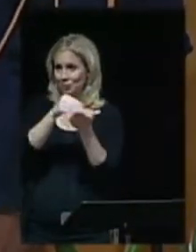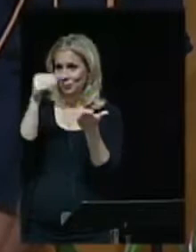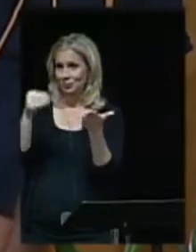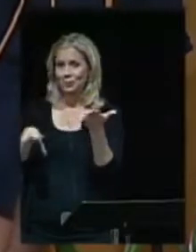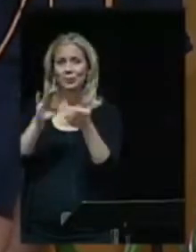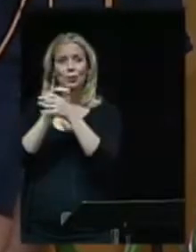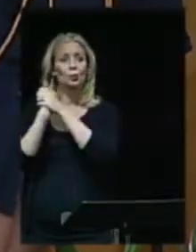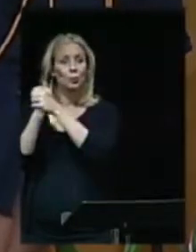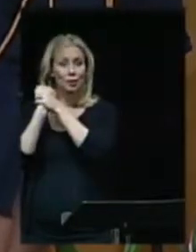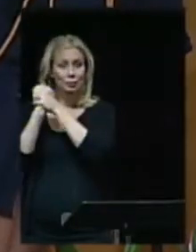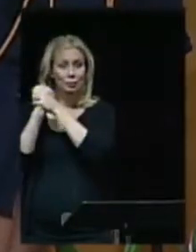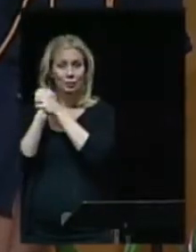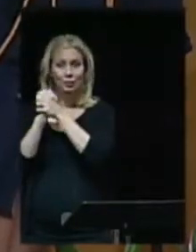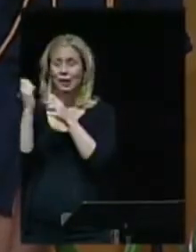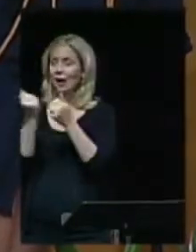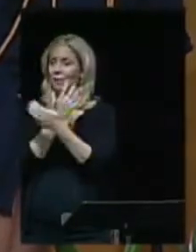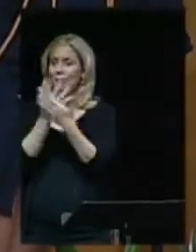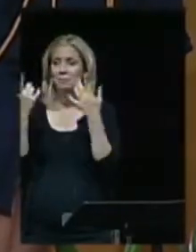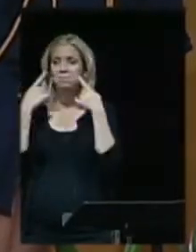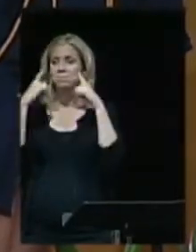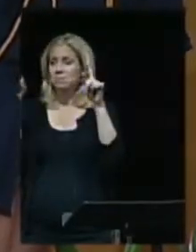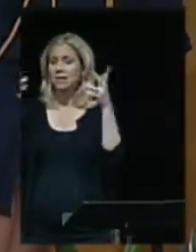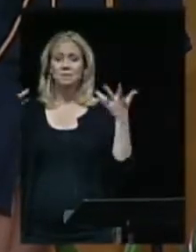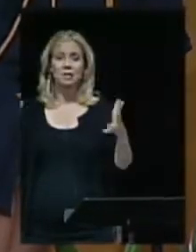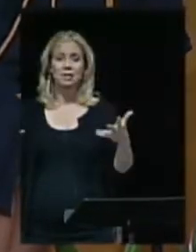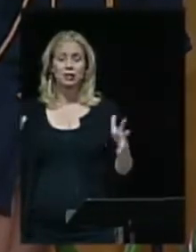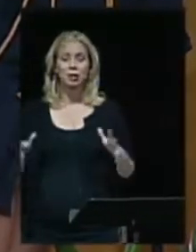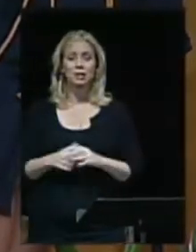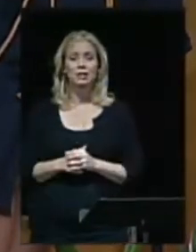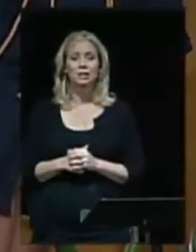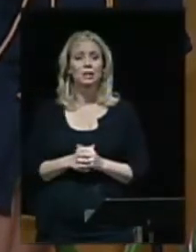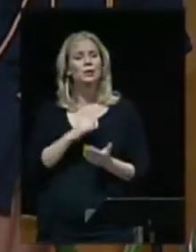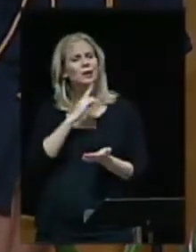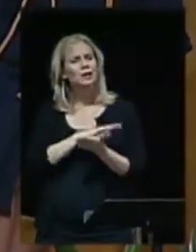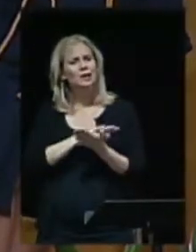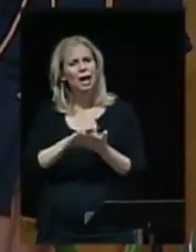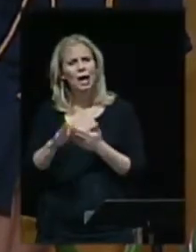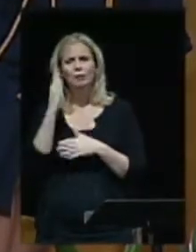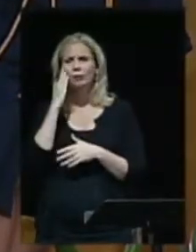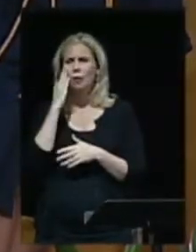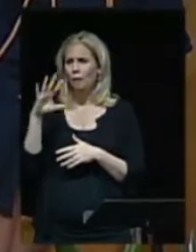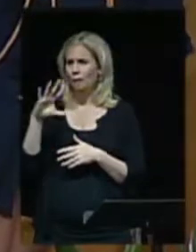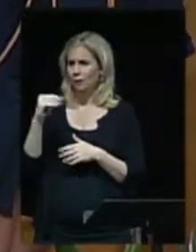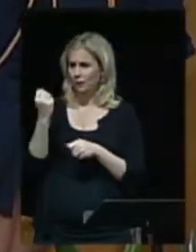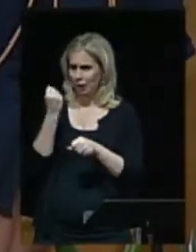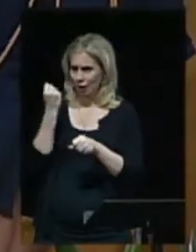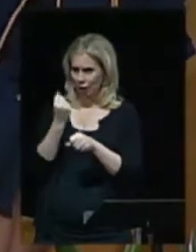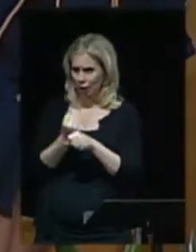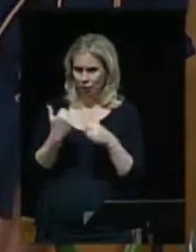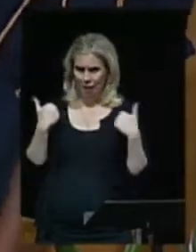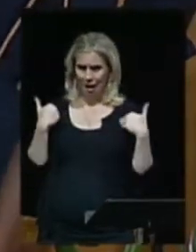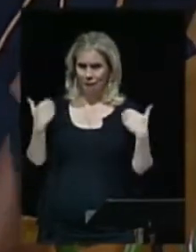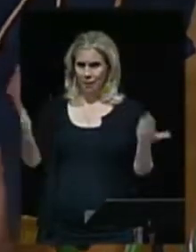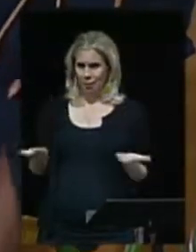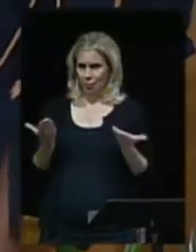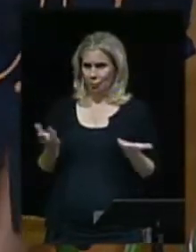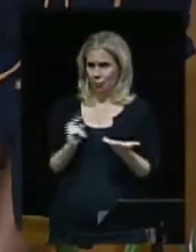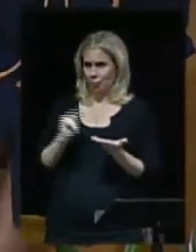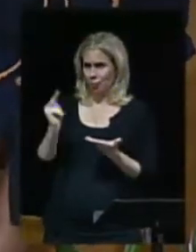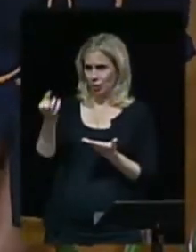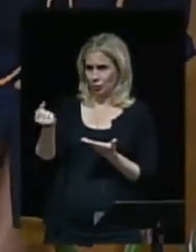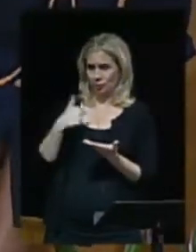on your graduation and all that you've accomplished along the way. You know, it's really nice to know that after 50 years that Fargo North has been in existence, and as a graduate